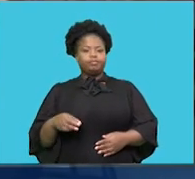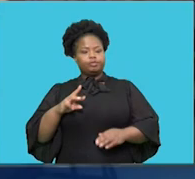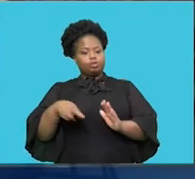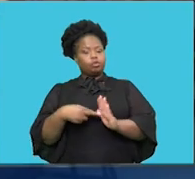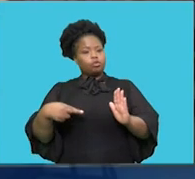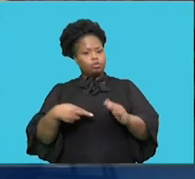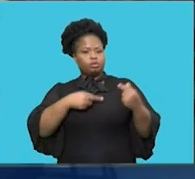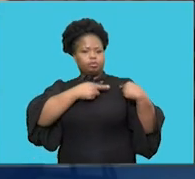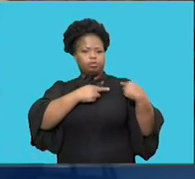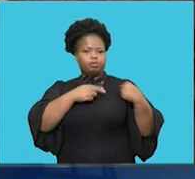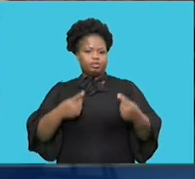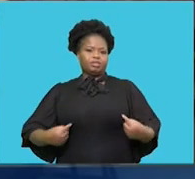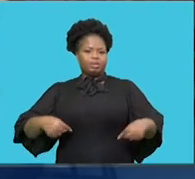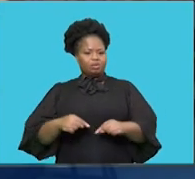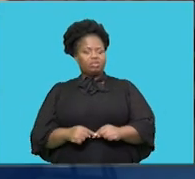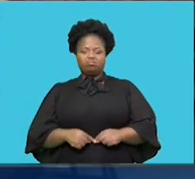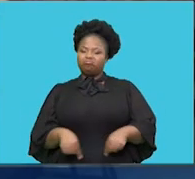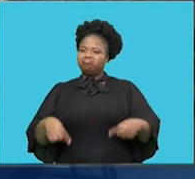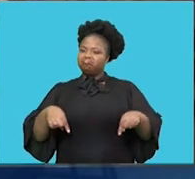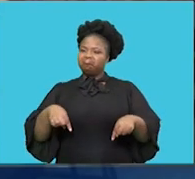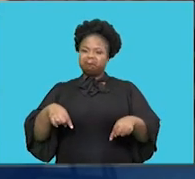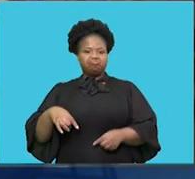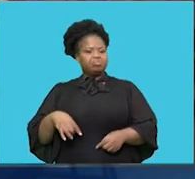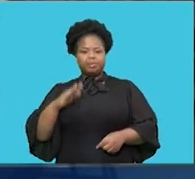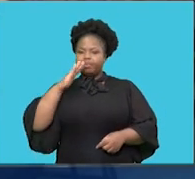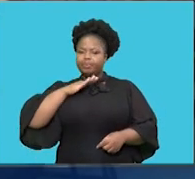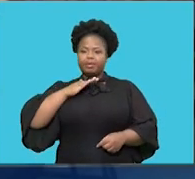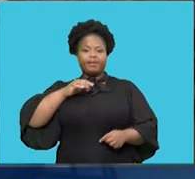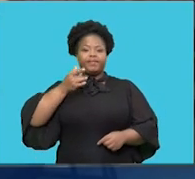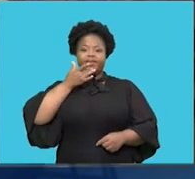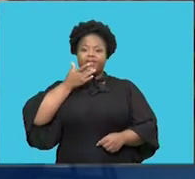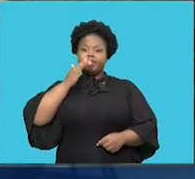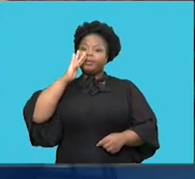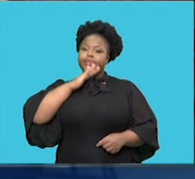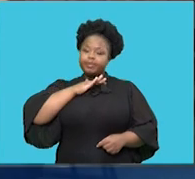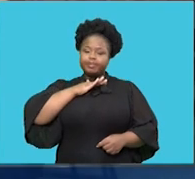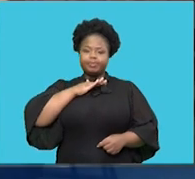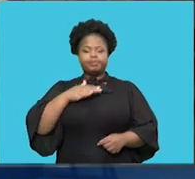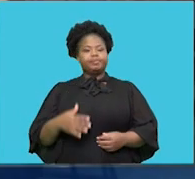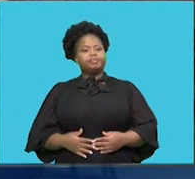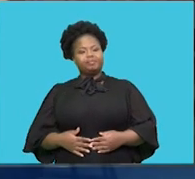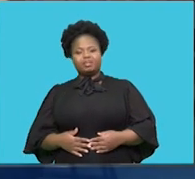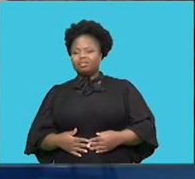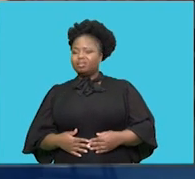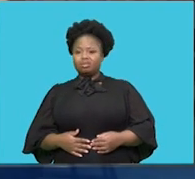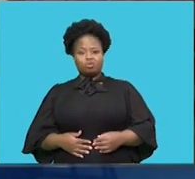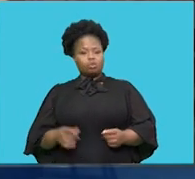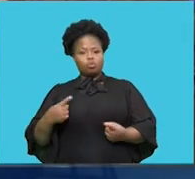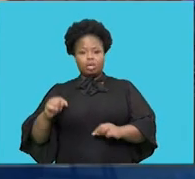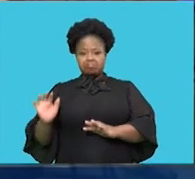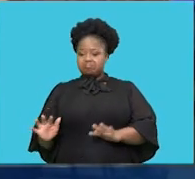and responsibility without fear, without favor, without prejudice. We will not be